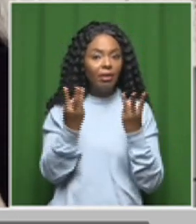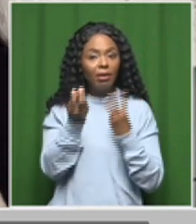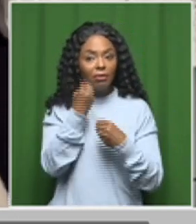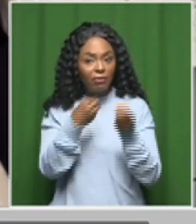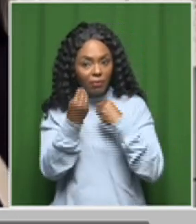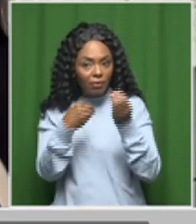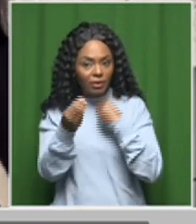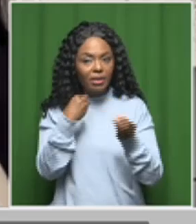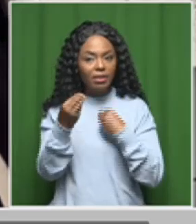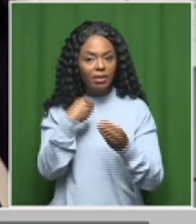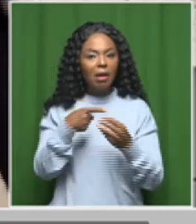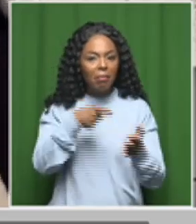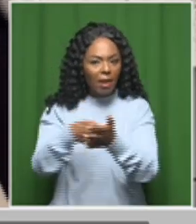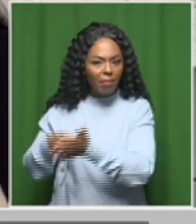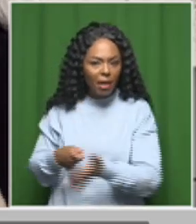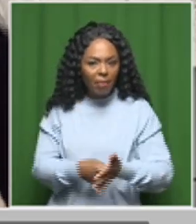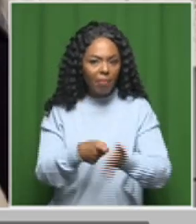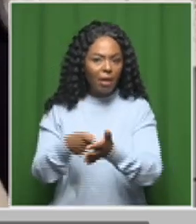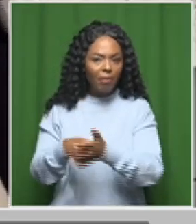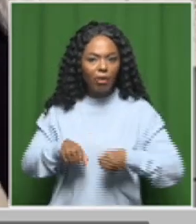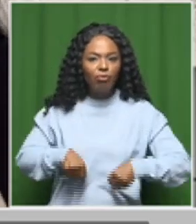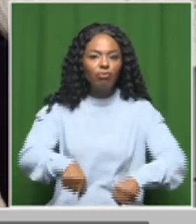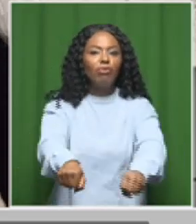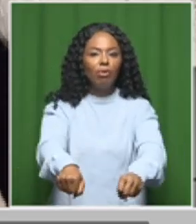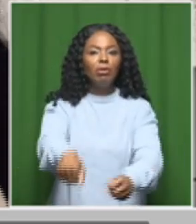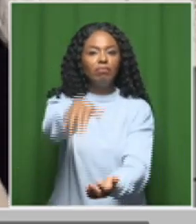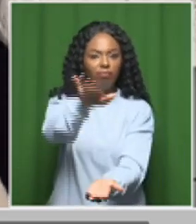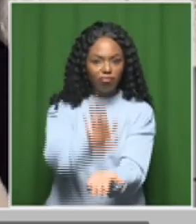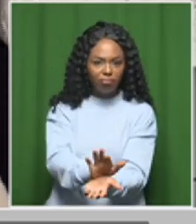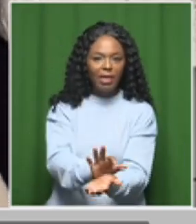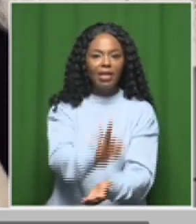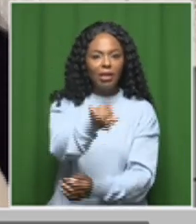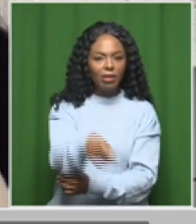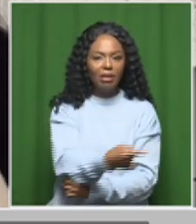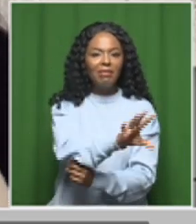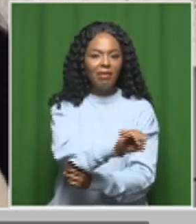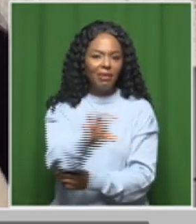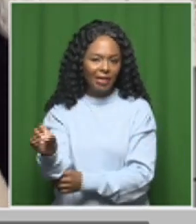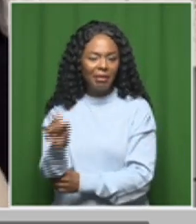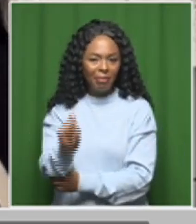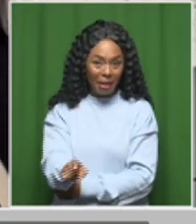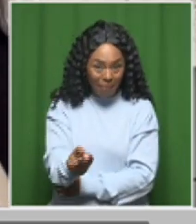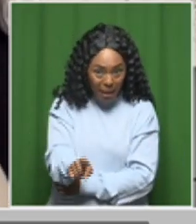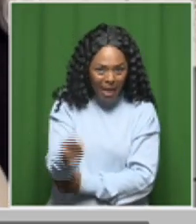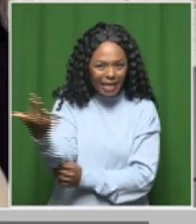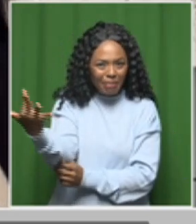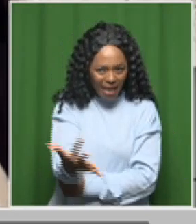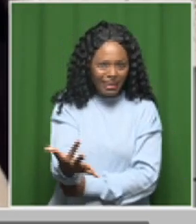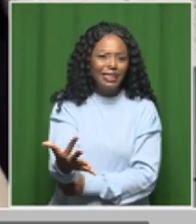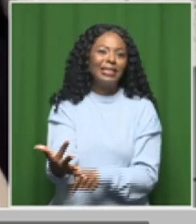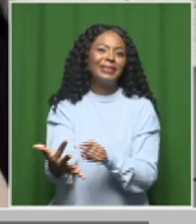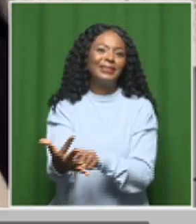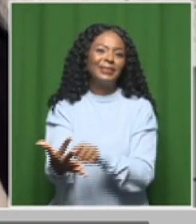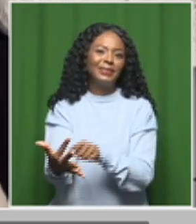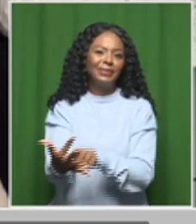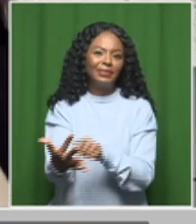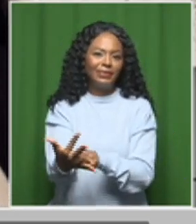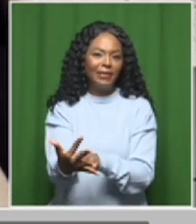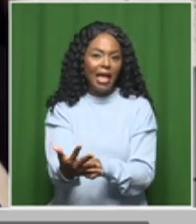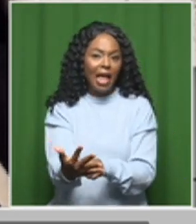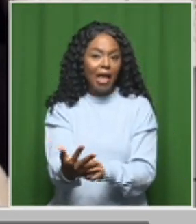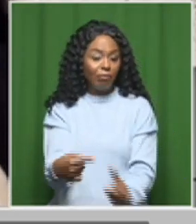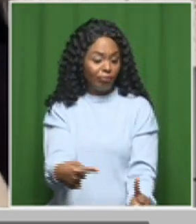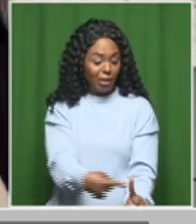Rand, which is quite high for many South Africans. So when we look at a child's life, looking